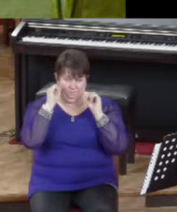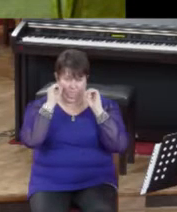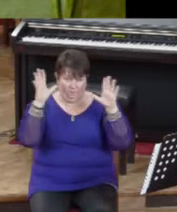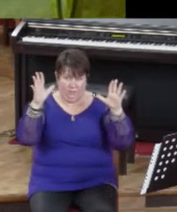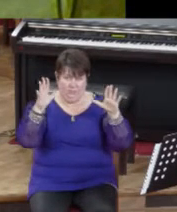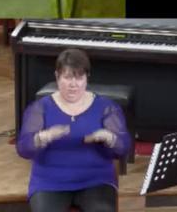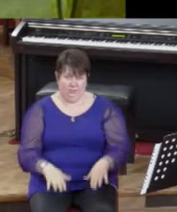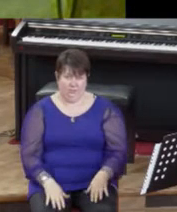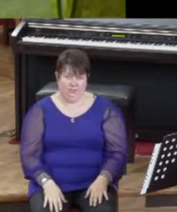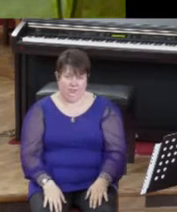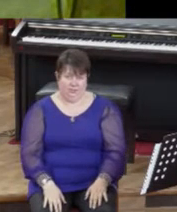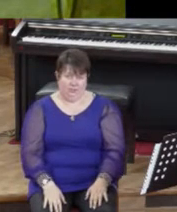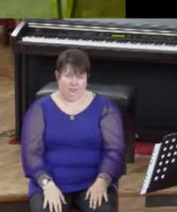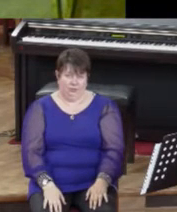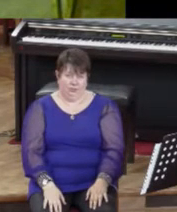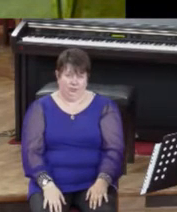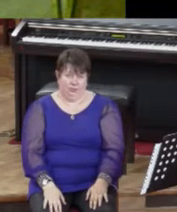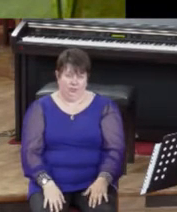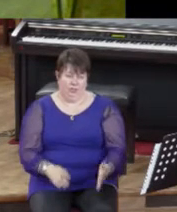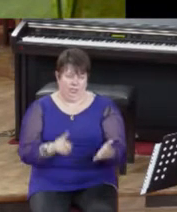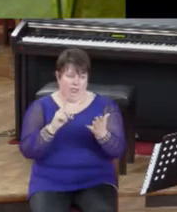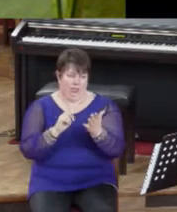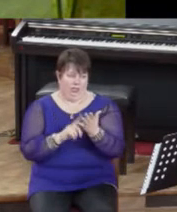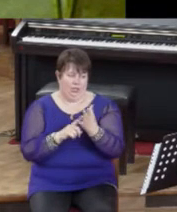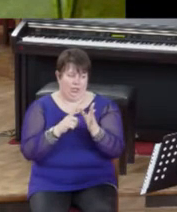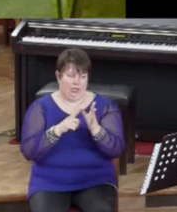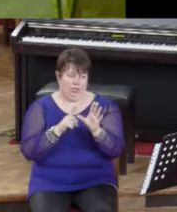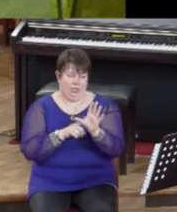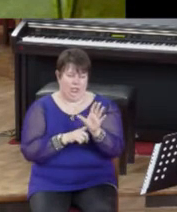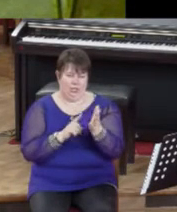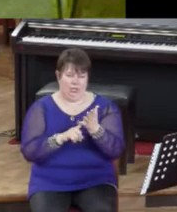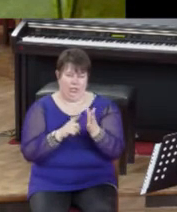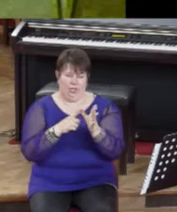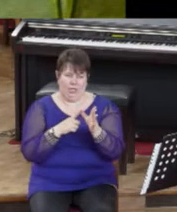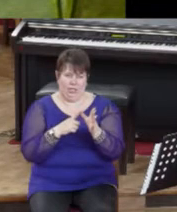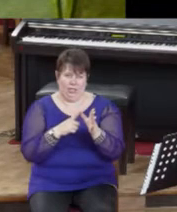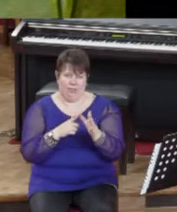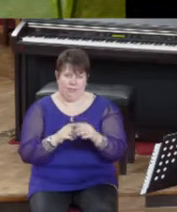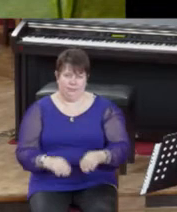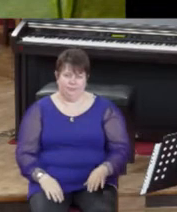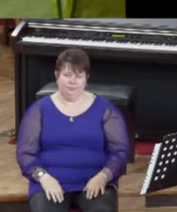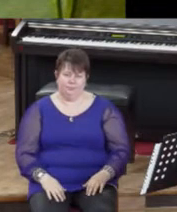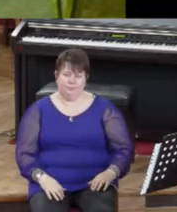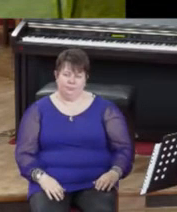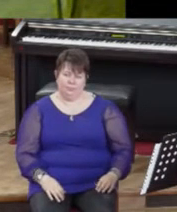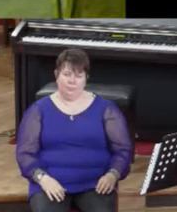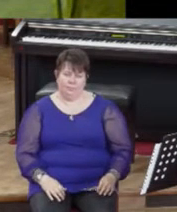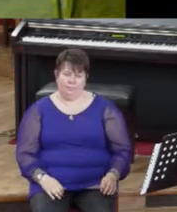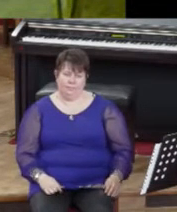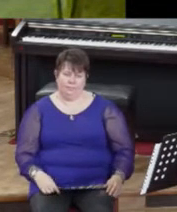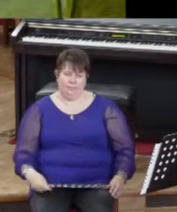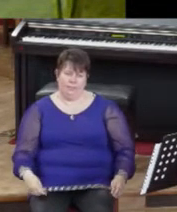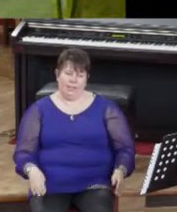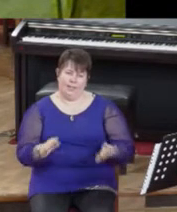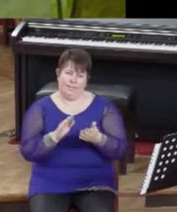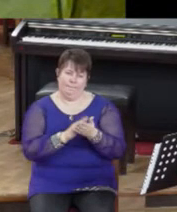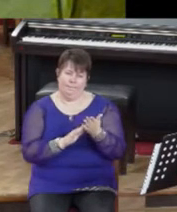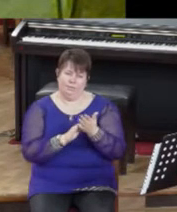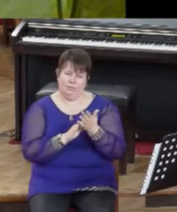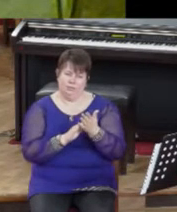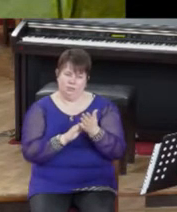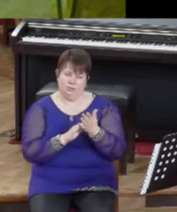be well known. Layla. Well, Layla apparently is an Arabic